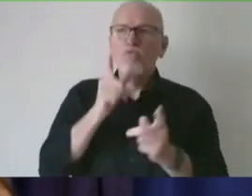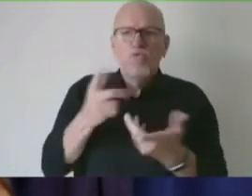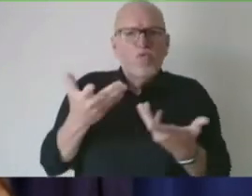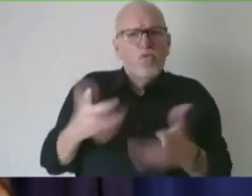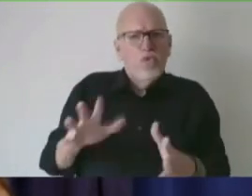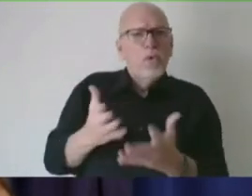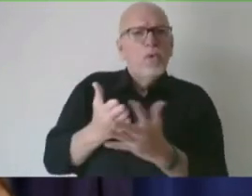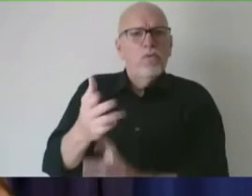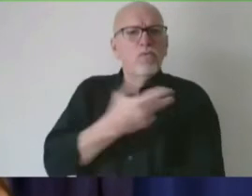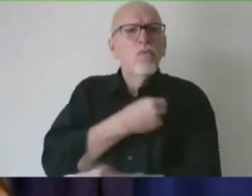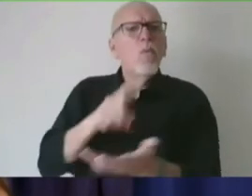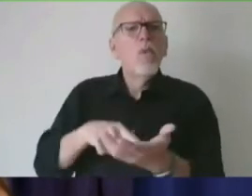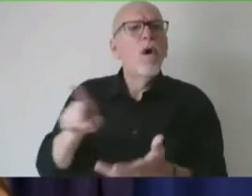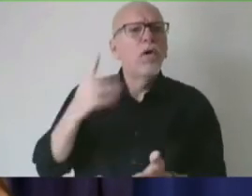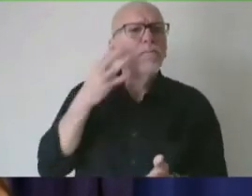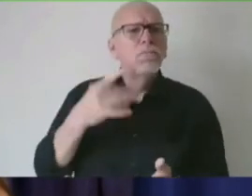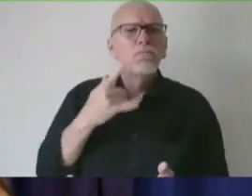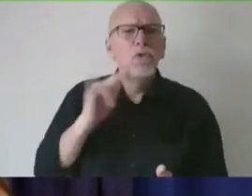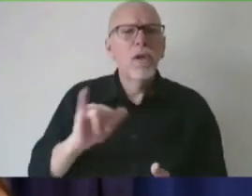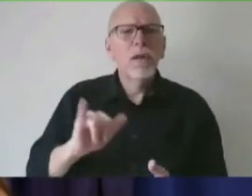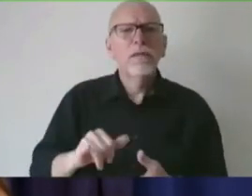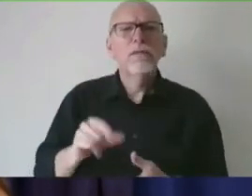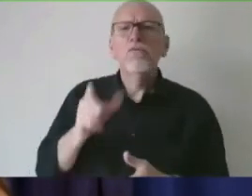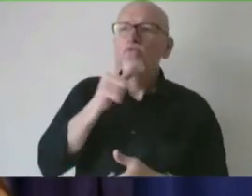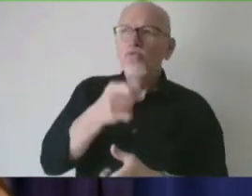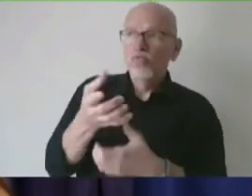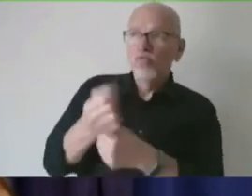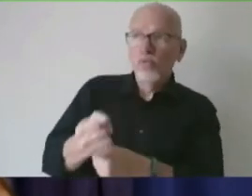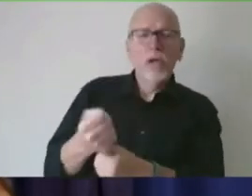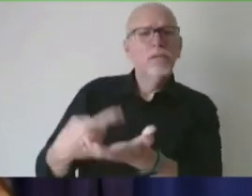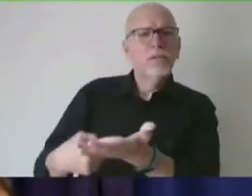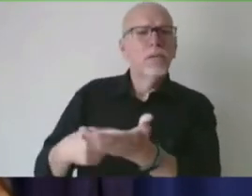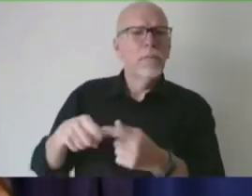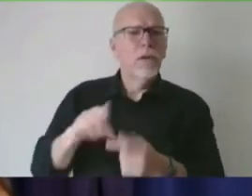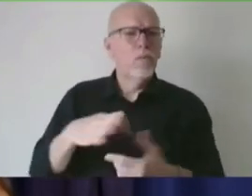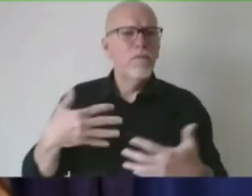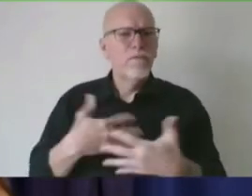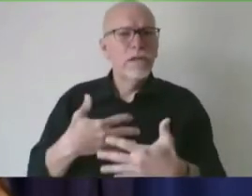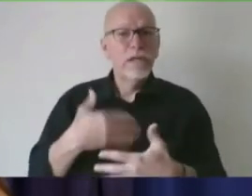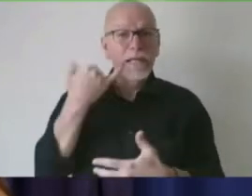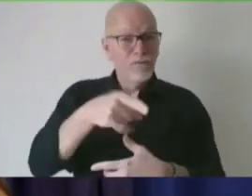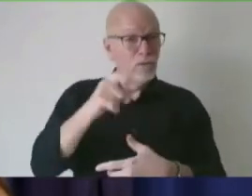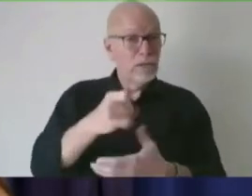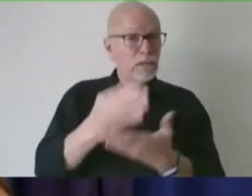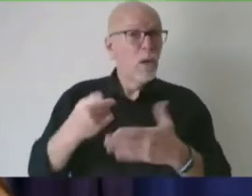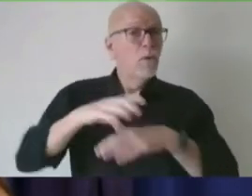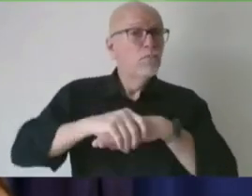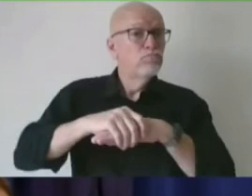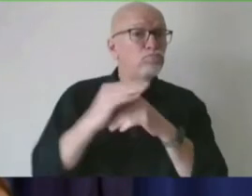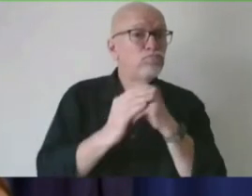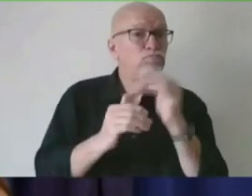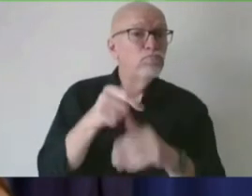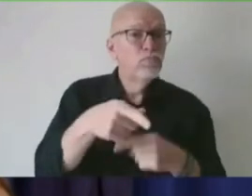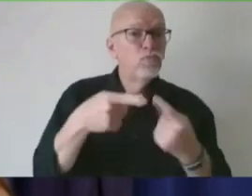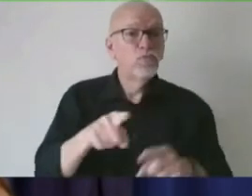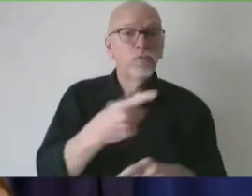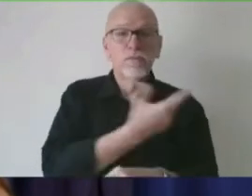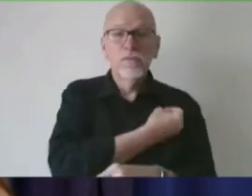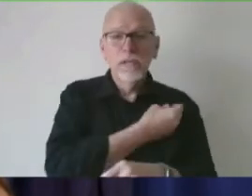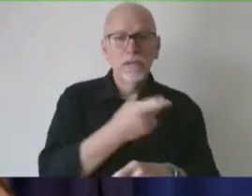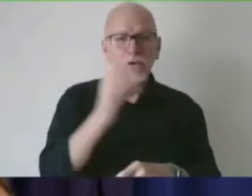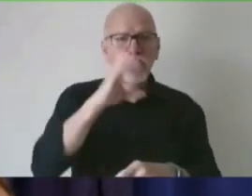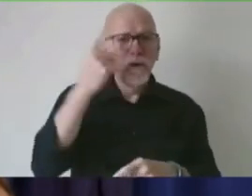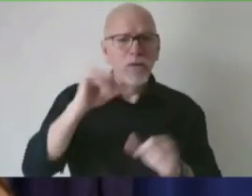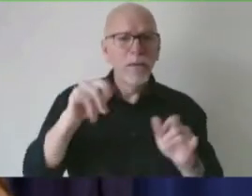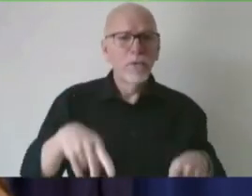their experience. Find someone you trust to discuss your fears. And if you need someone to hold your hand for your vaccine appointment, find that support